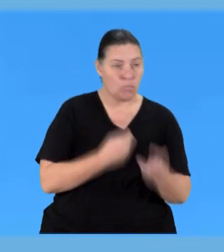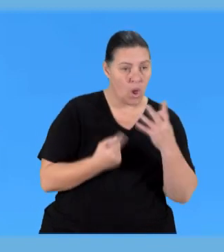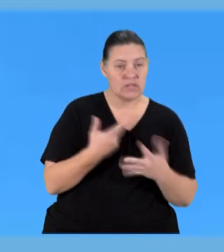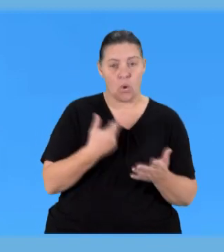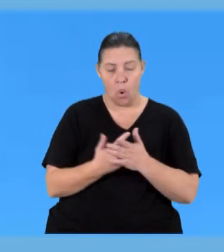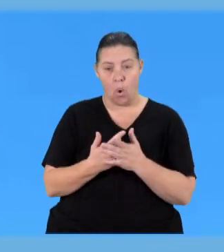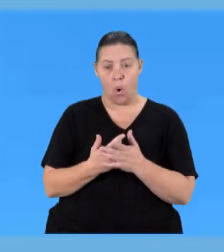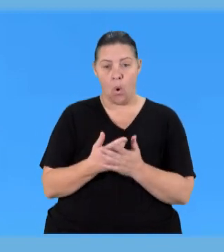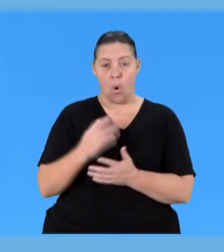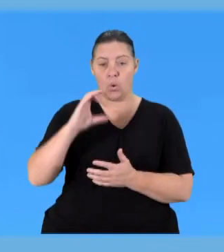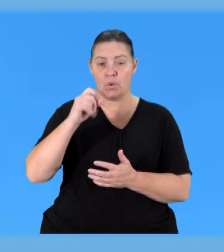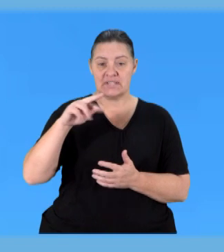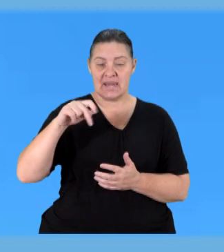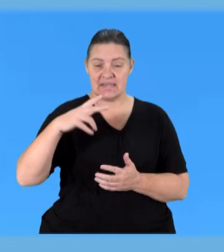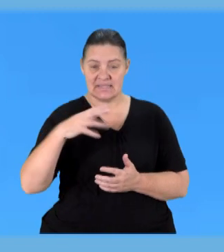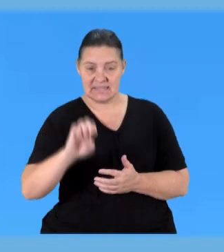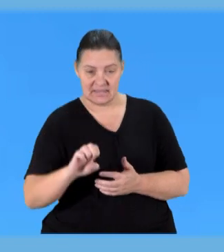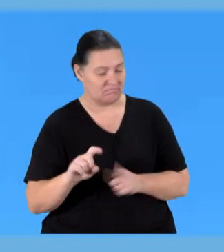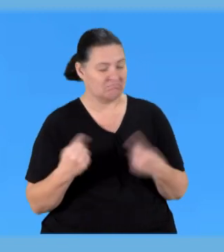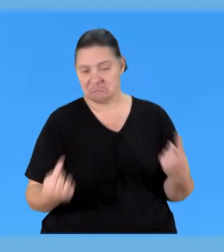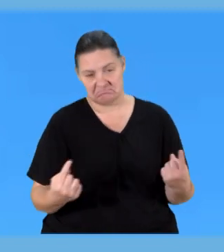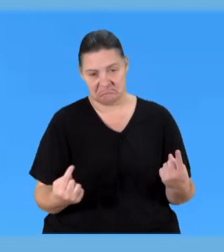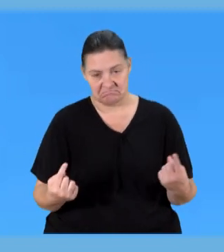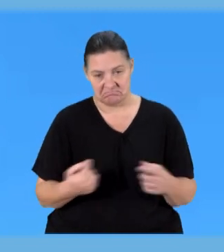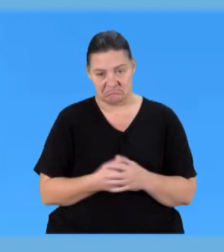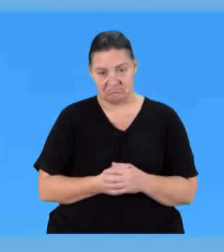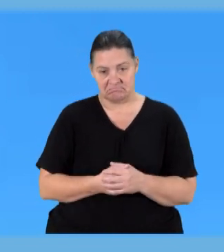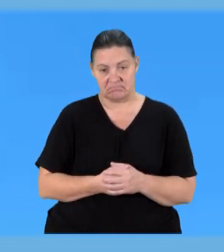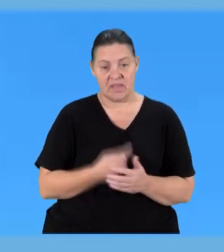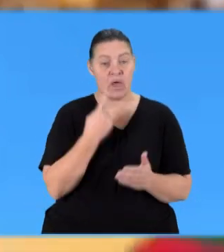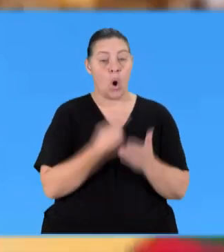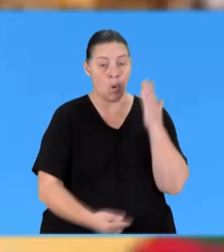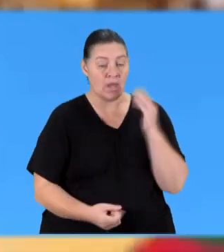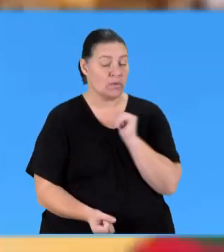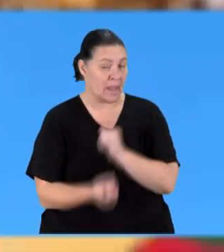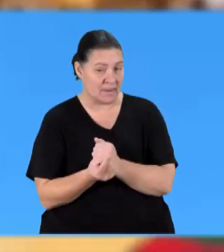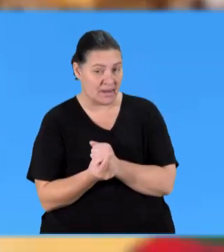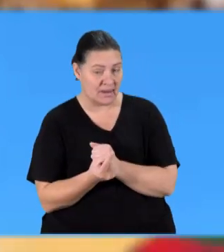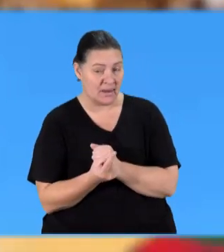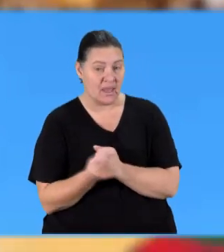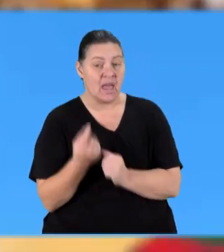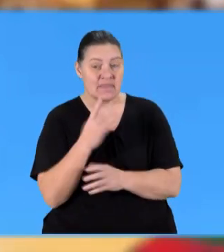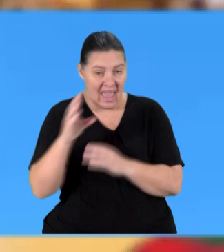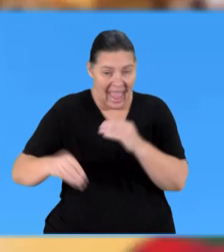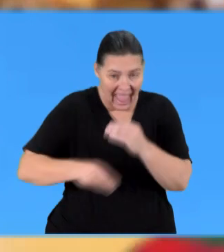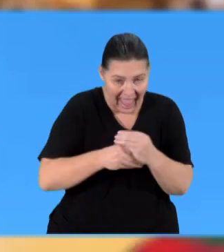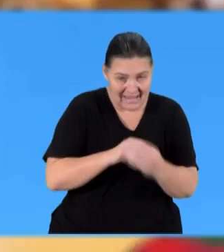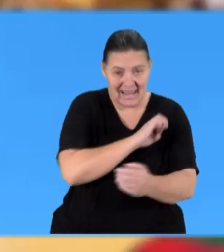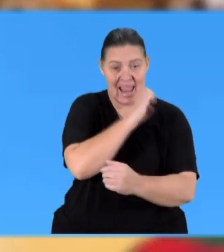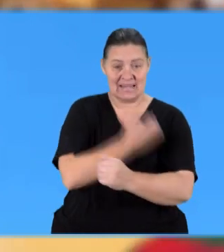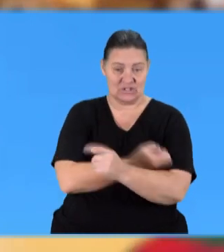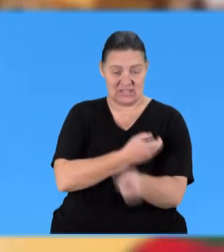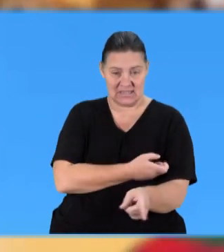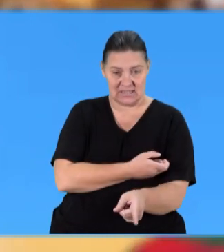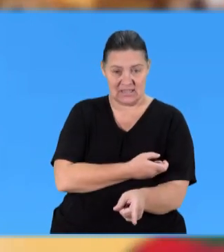do not condense. So the molecules that we are talking about, they do not boil. The only thing that happens is that they gain energy from